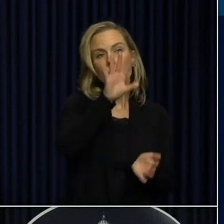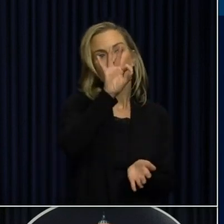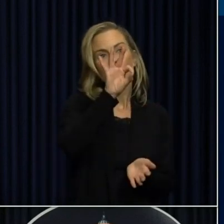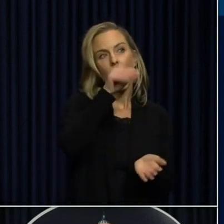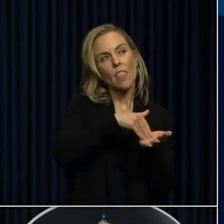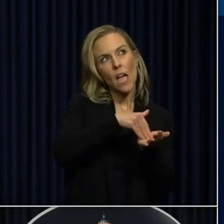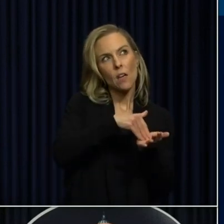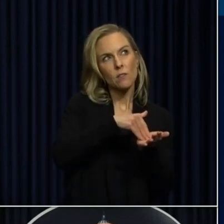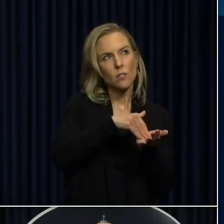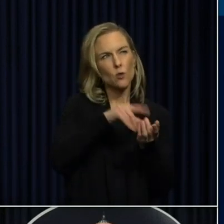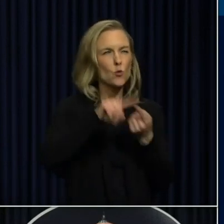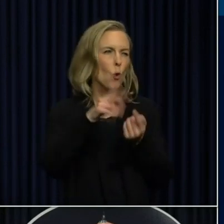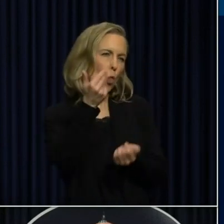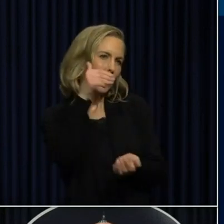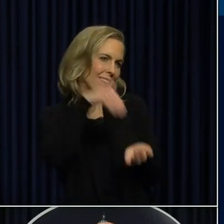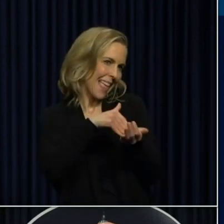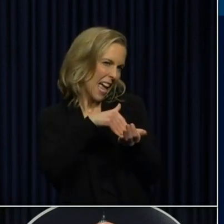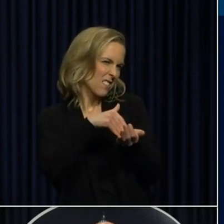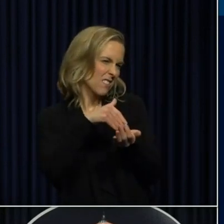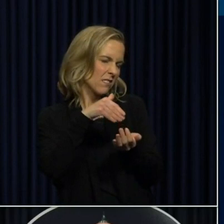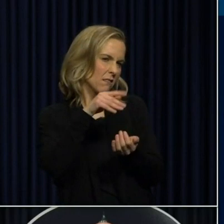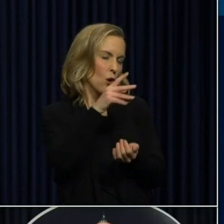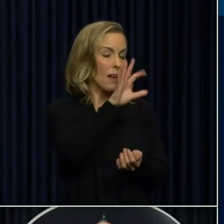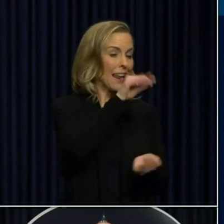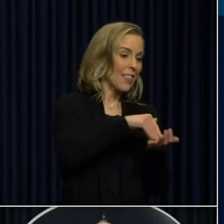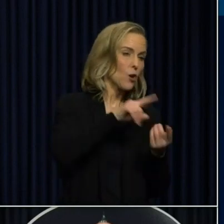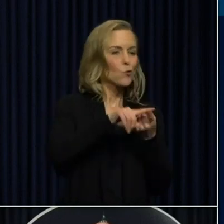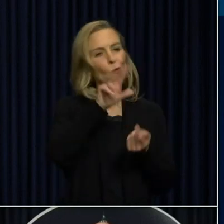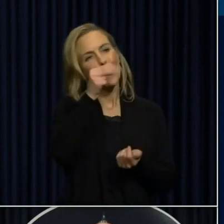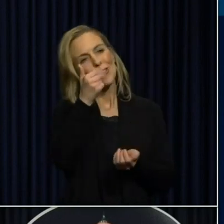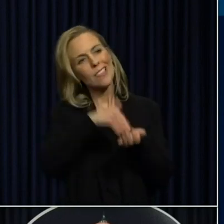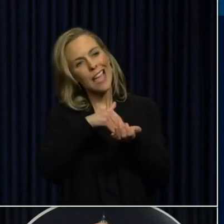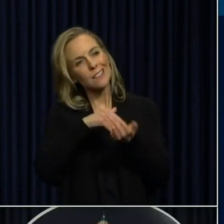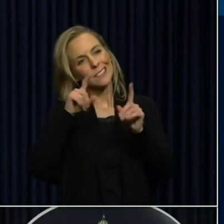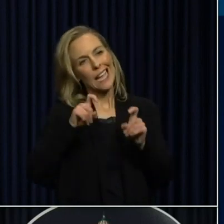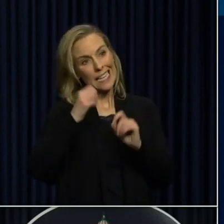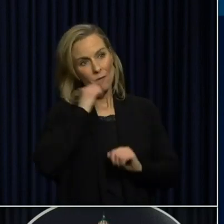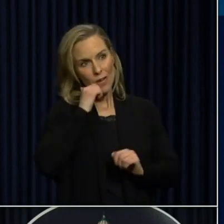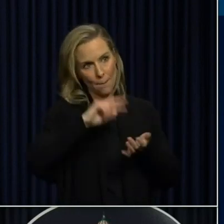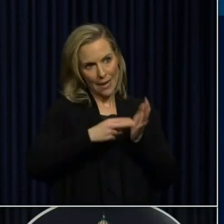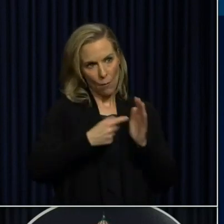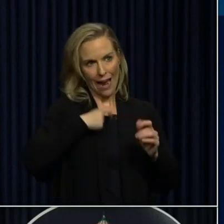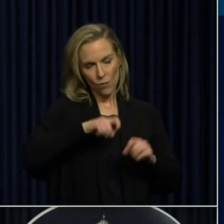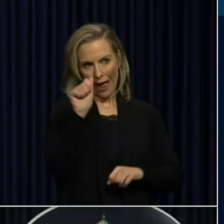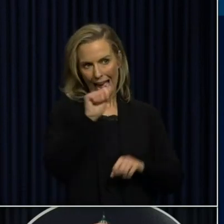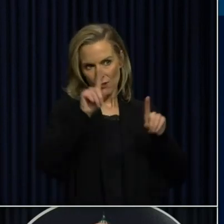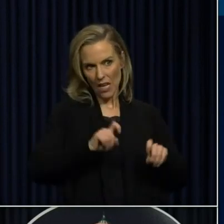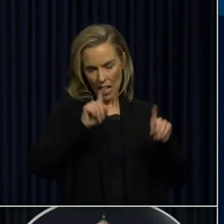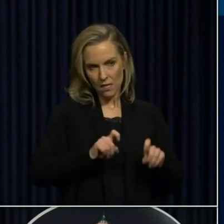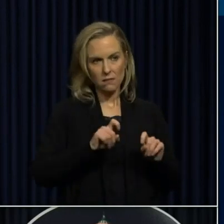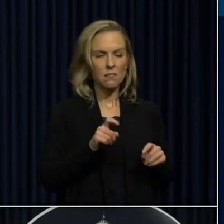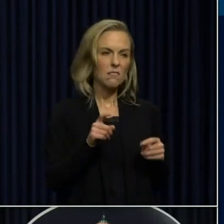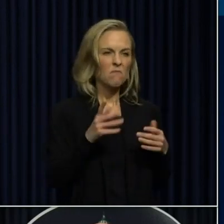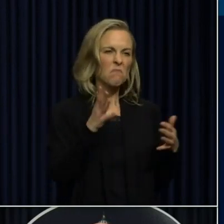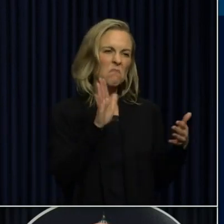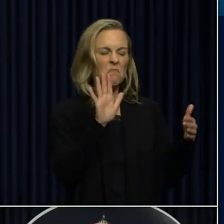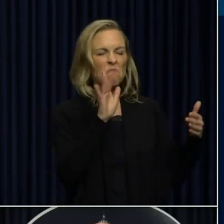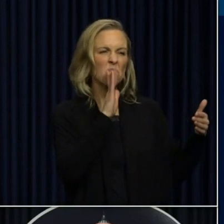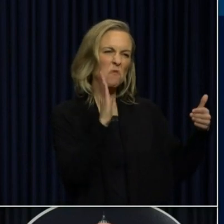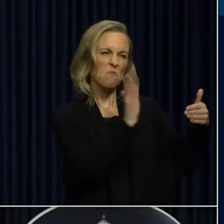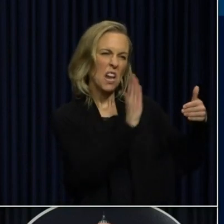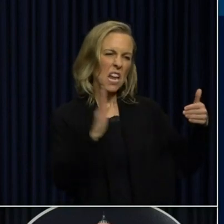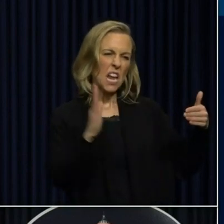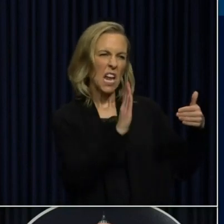9,000 to 13,500 tests a day. And there have been other estimates from others that sort of are in the middle of that range for other areas